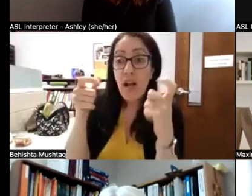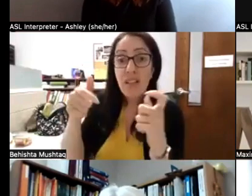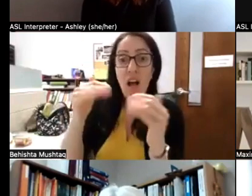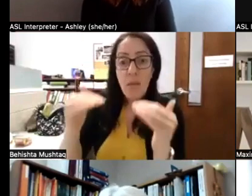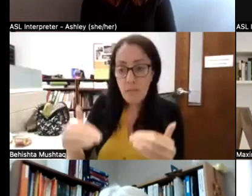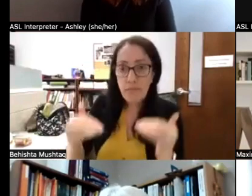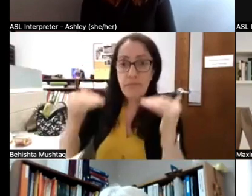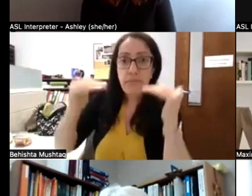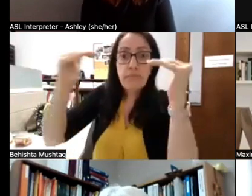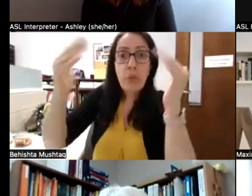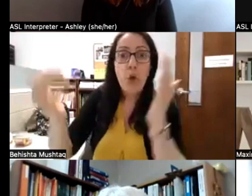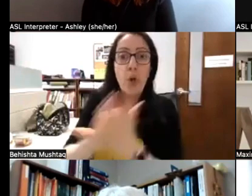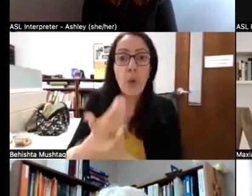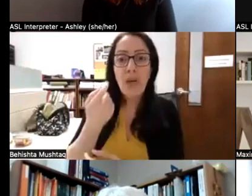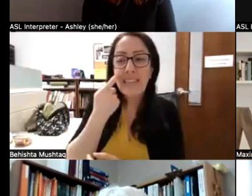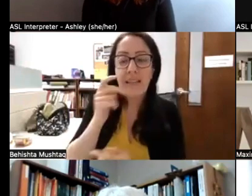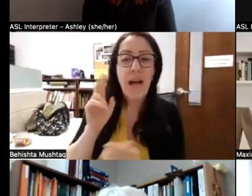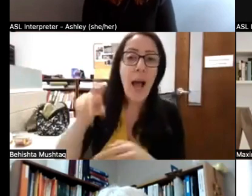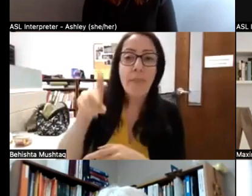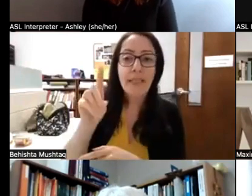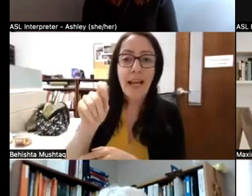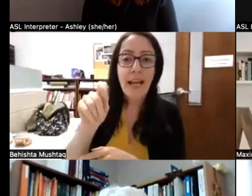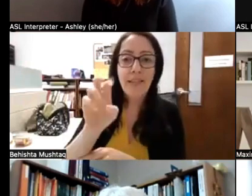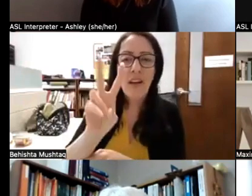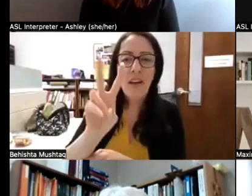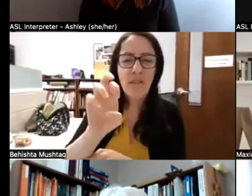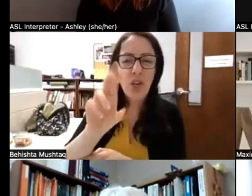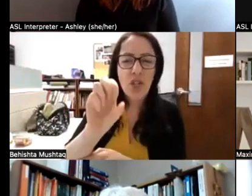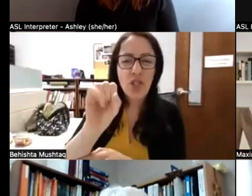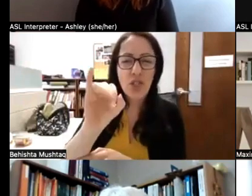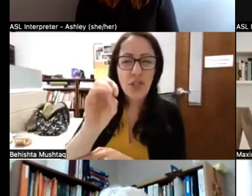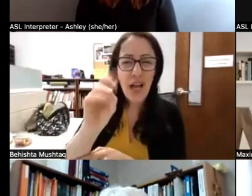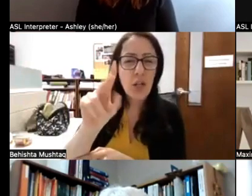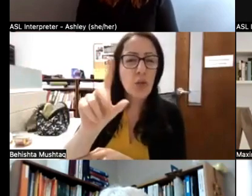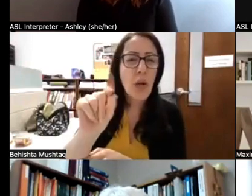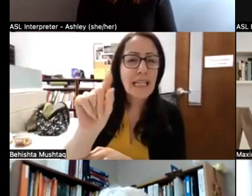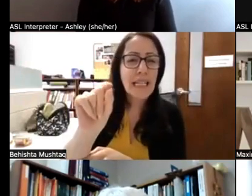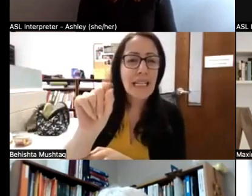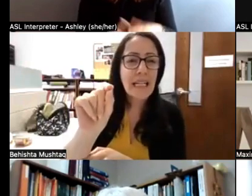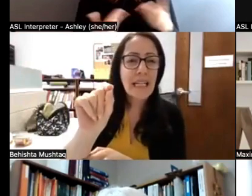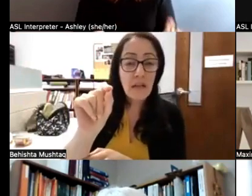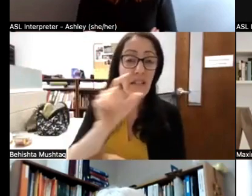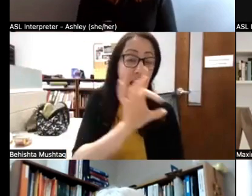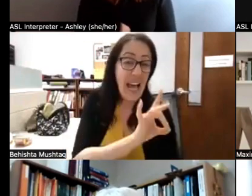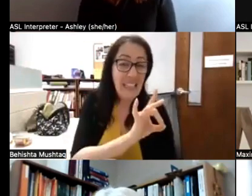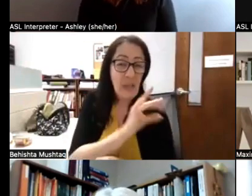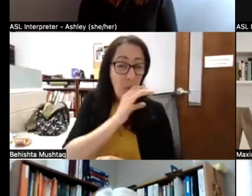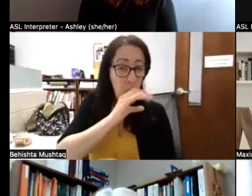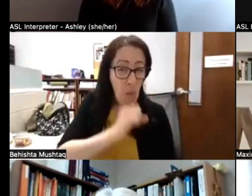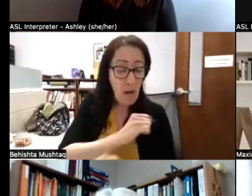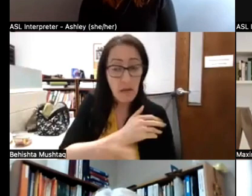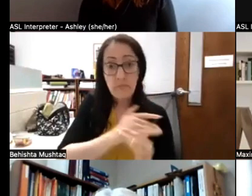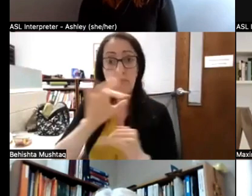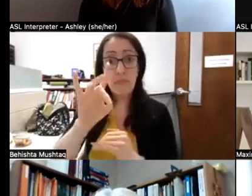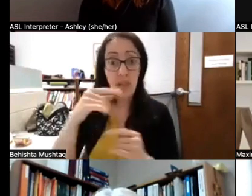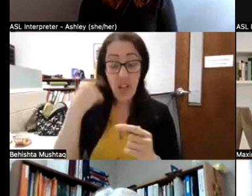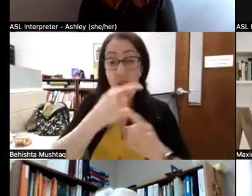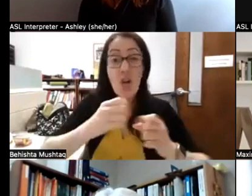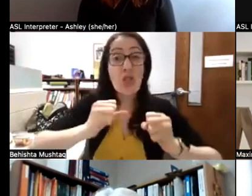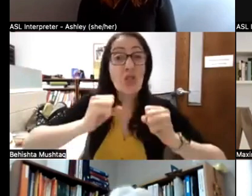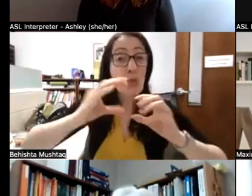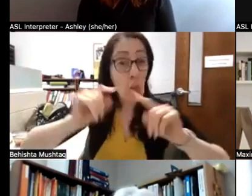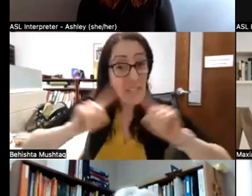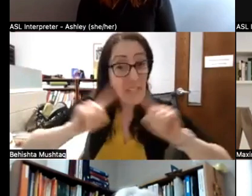time, or the students didn't know how to use it, pardon me. So I downloaded the updated version of Camtasia. So I